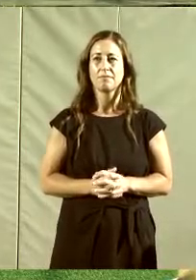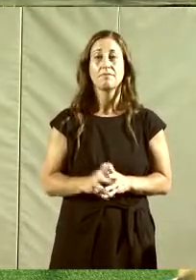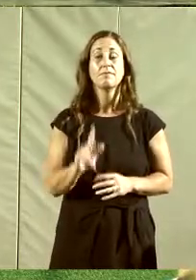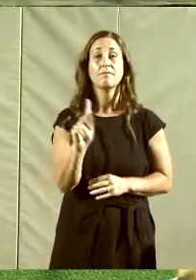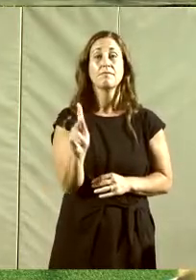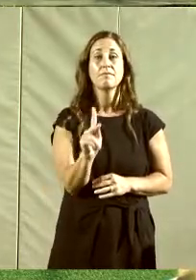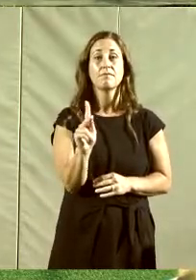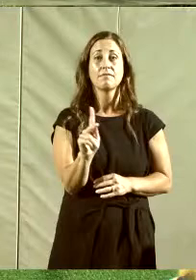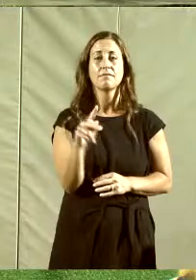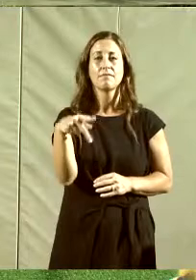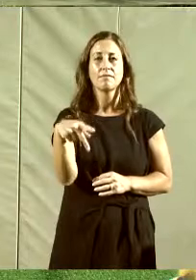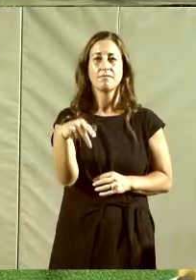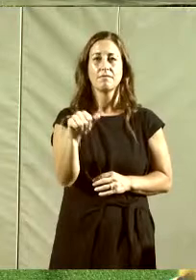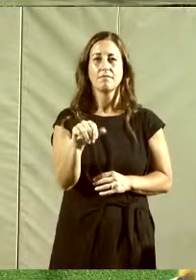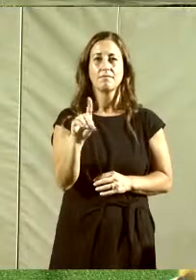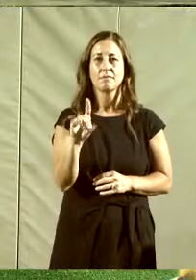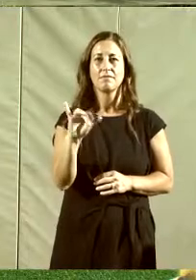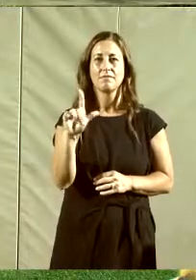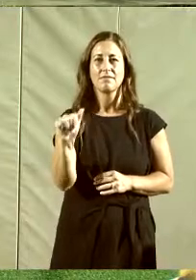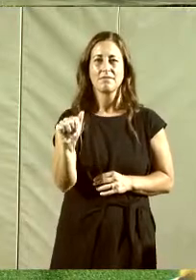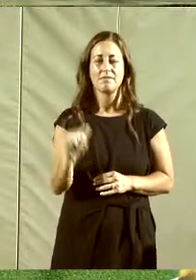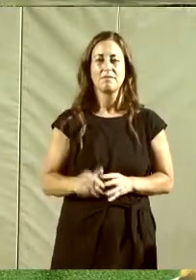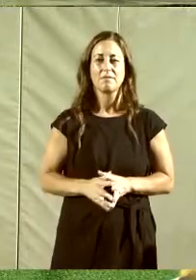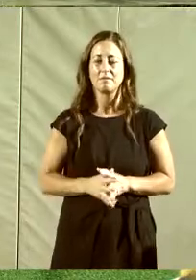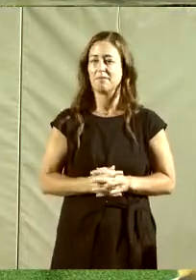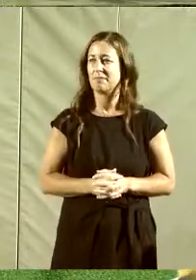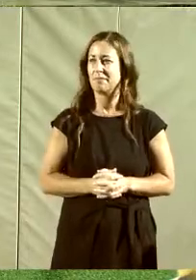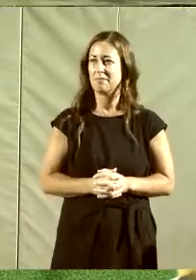Kaylee Danielle Padilla.